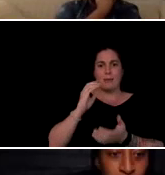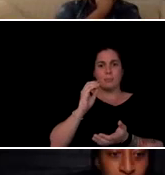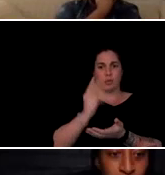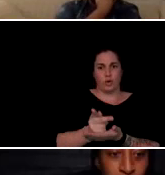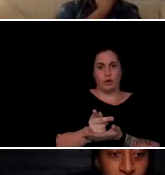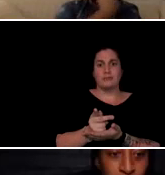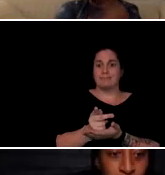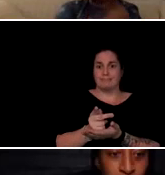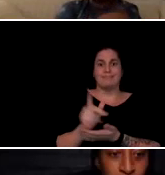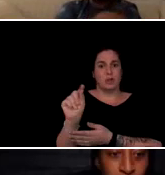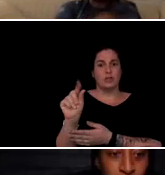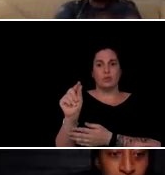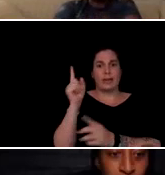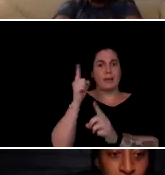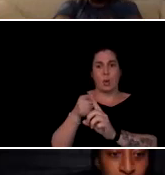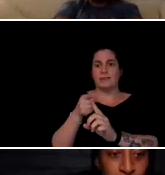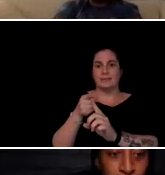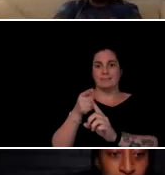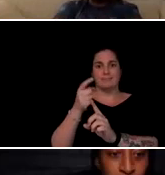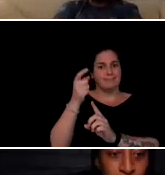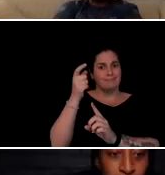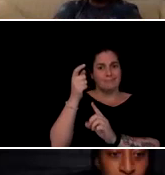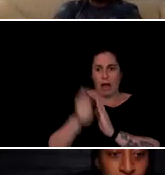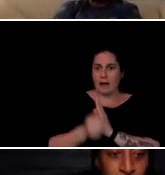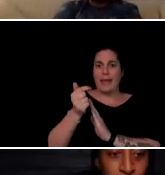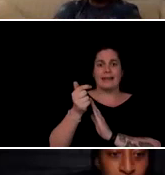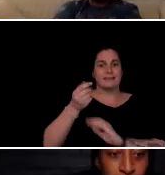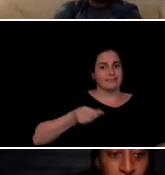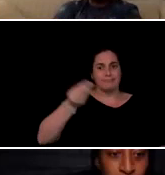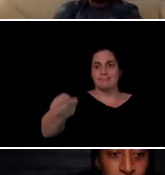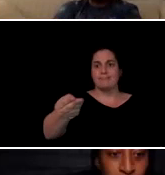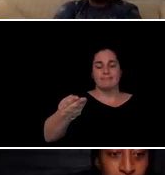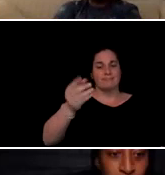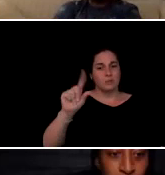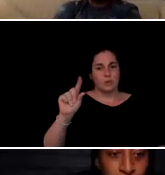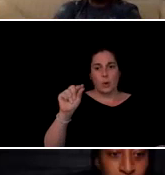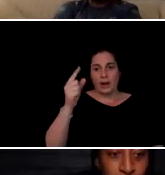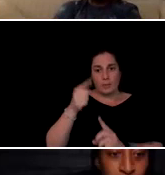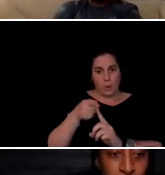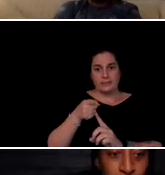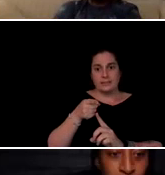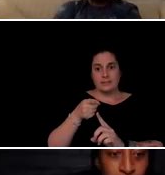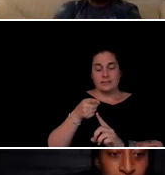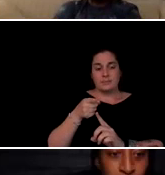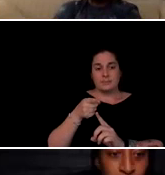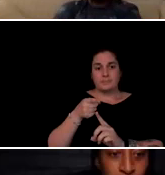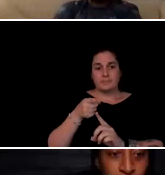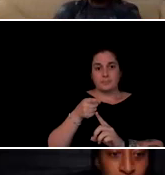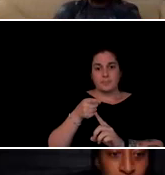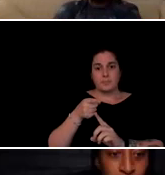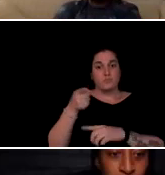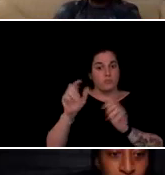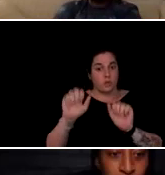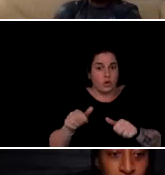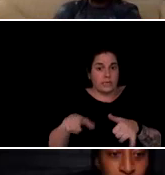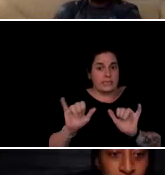If you did not get your article approved, of course, if you read the project details, it tells you, you can definitely do the project,